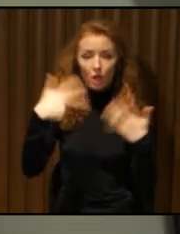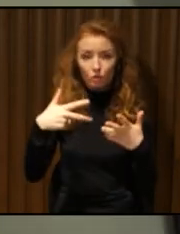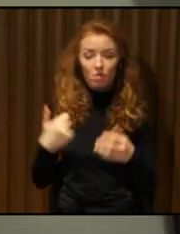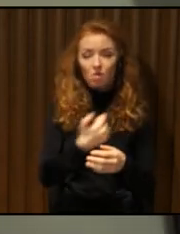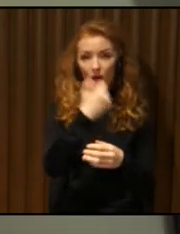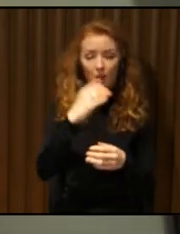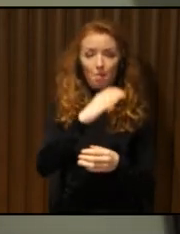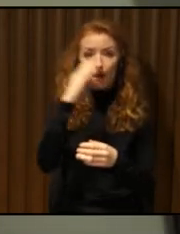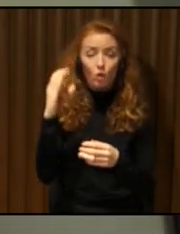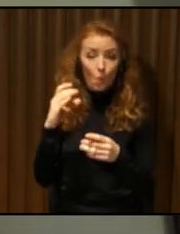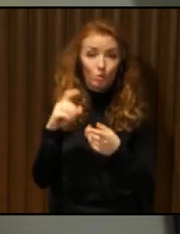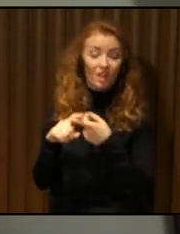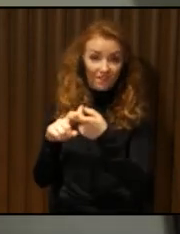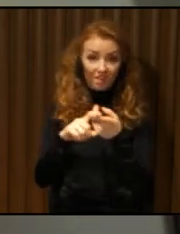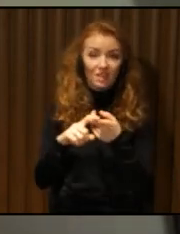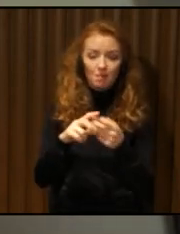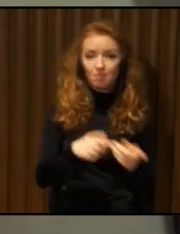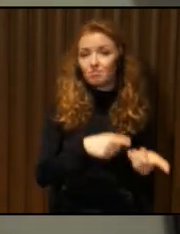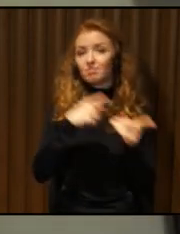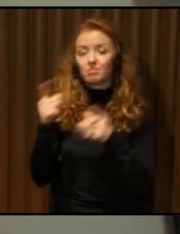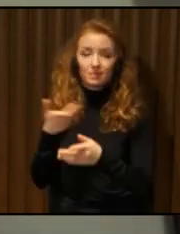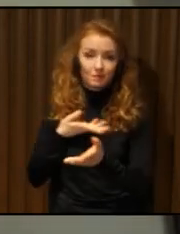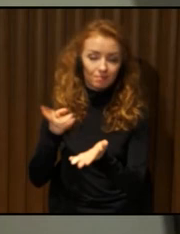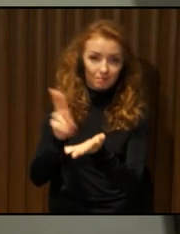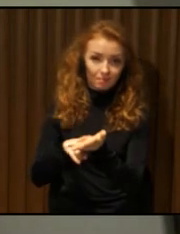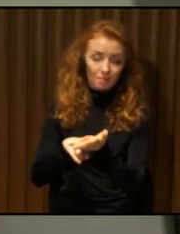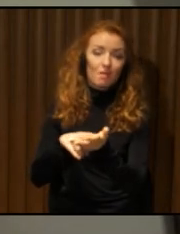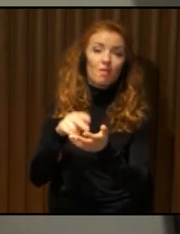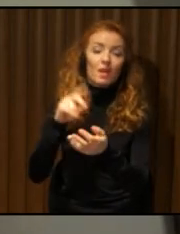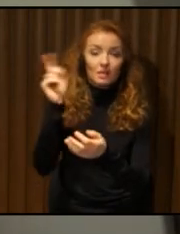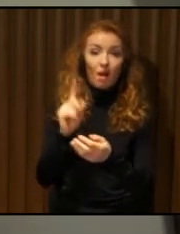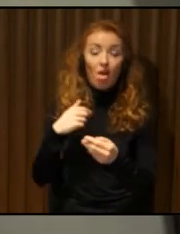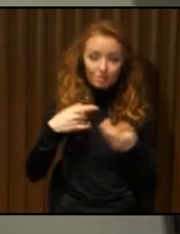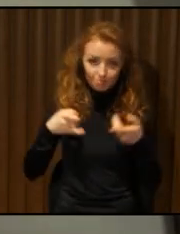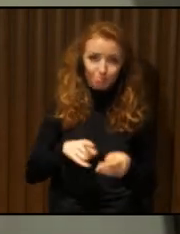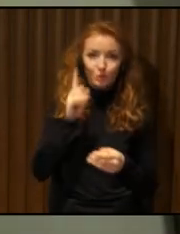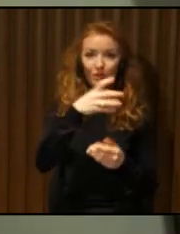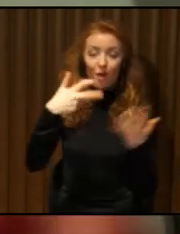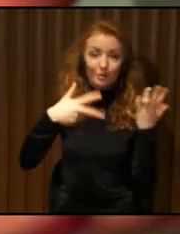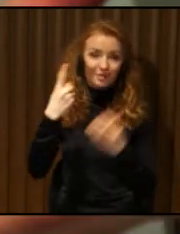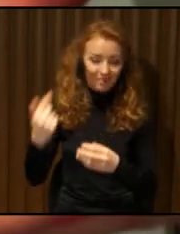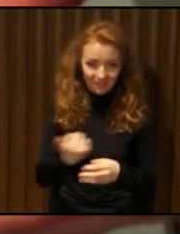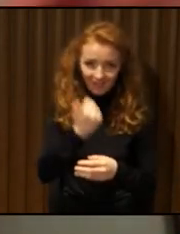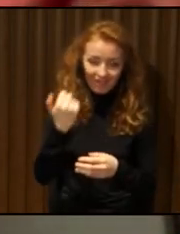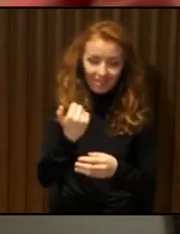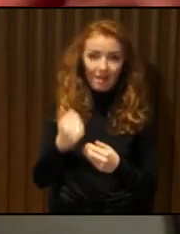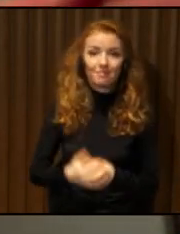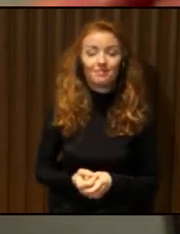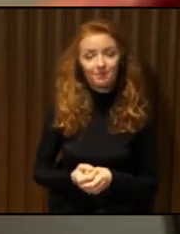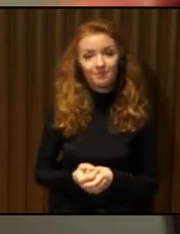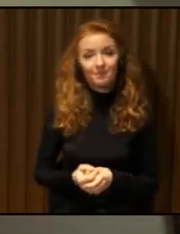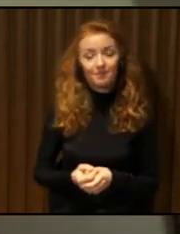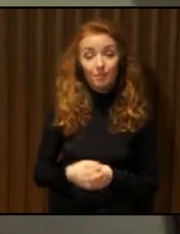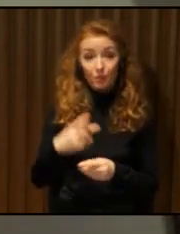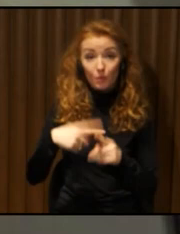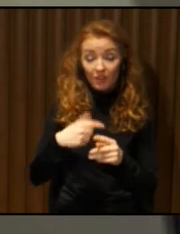Yeah, at that time. And I was born here in 81. Okay. And now they were just there for 2 months because here